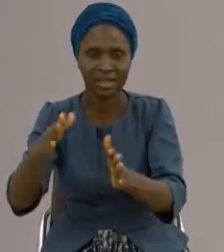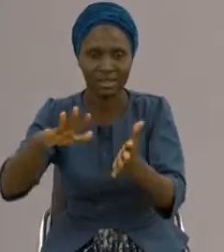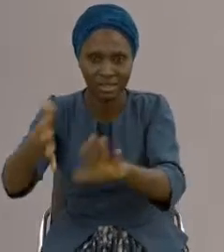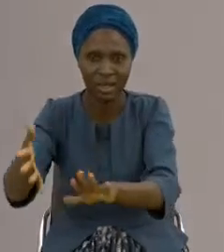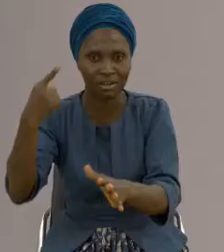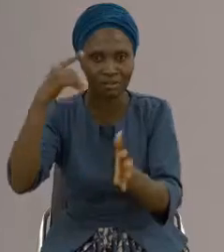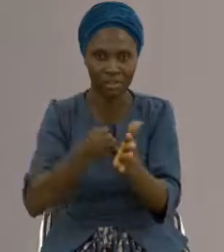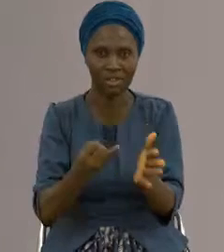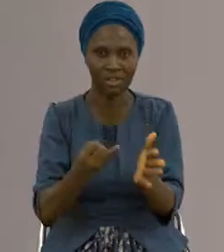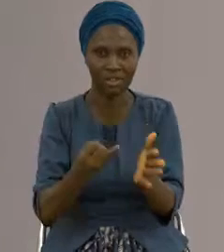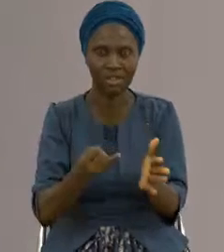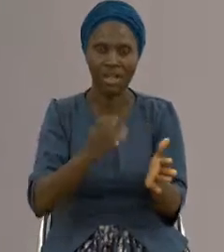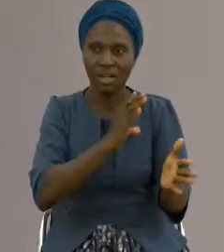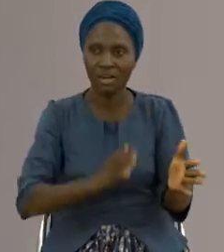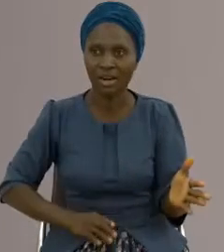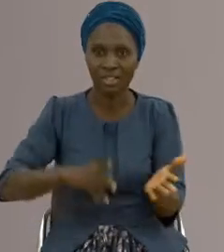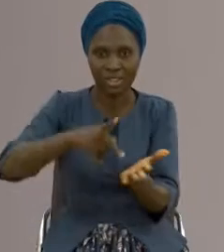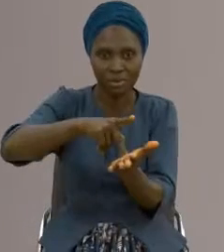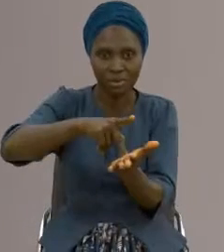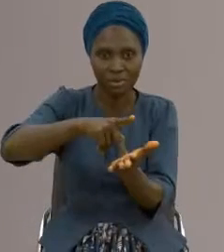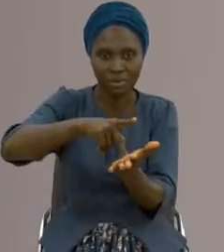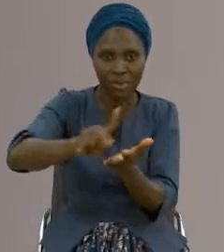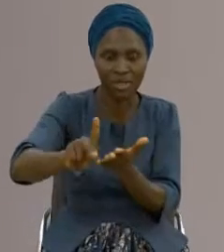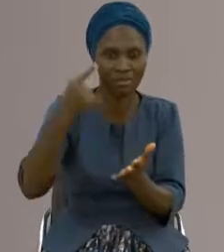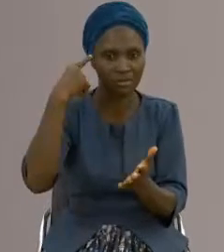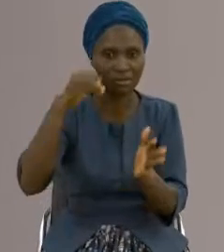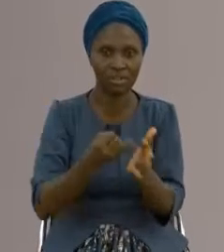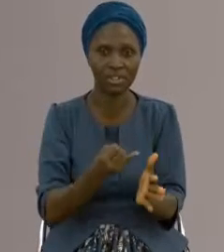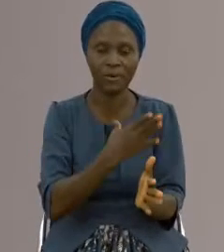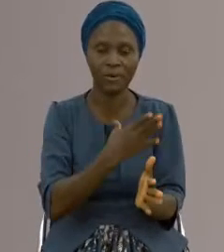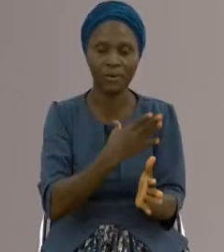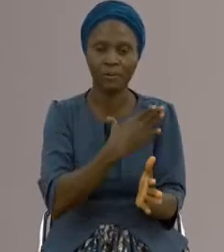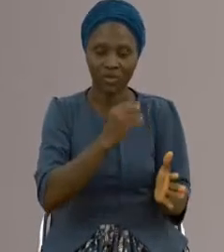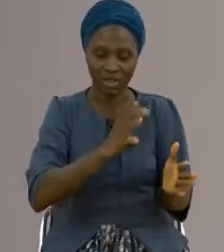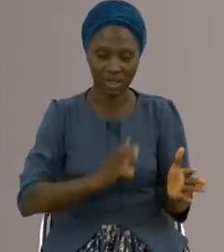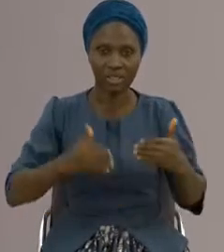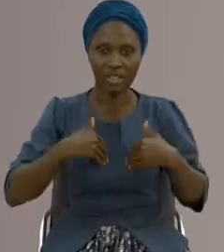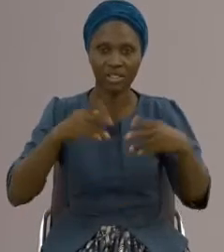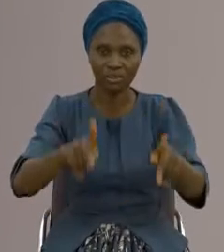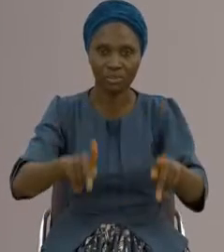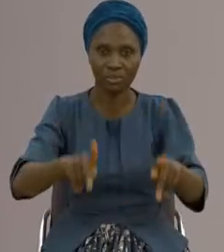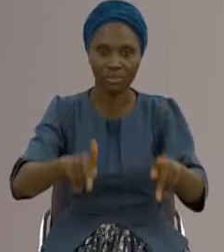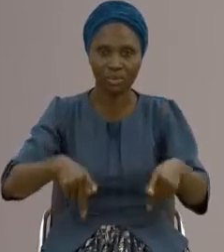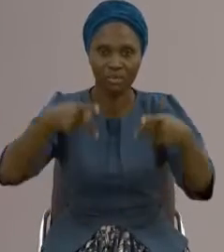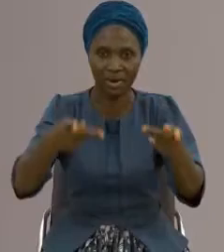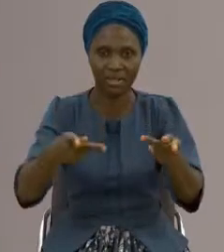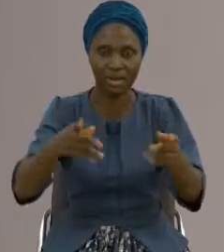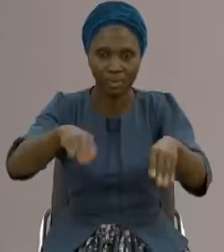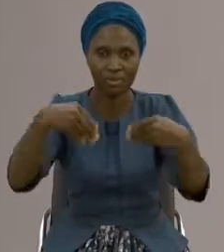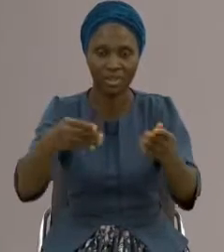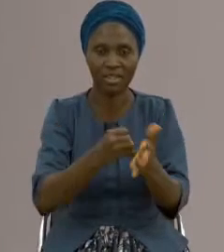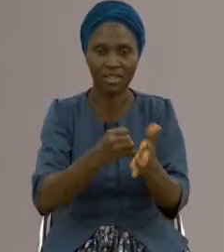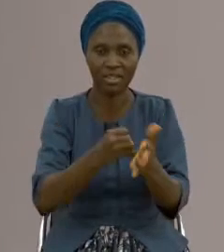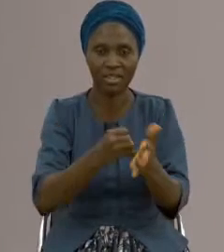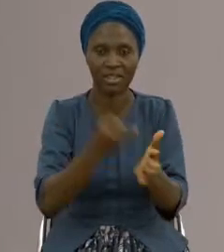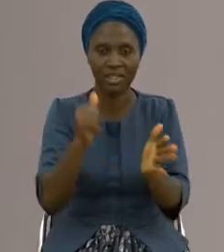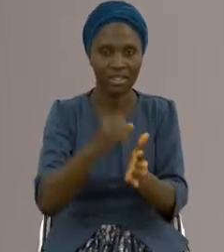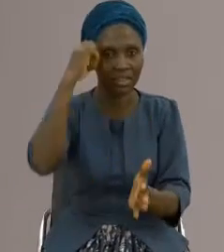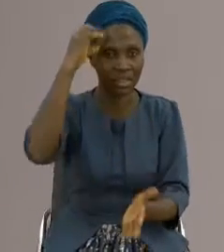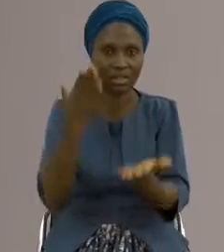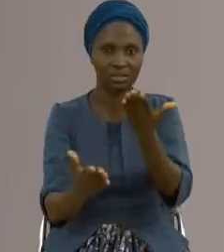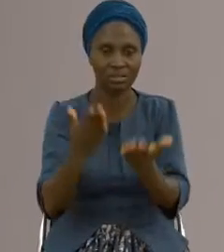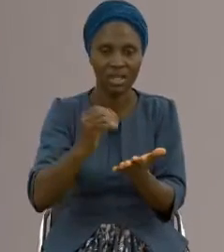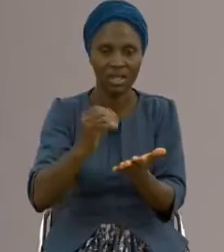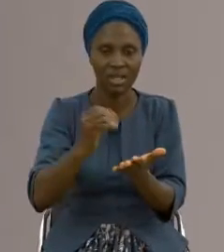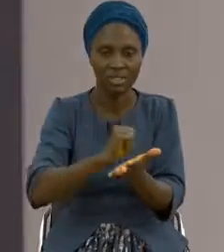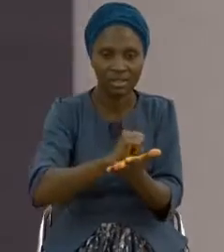Christ has provided it that he might sanctify and cleanse it of the washing of water by the